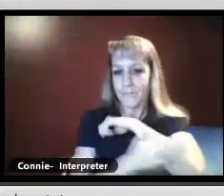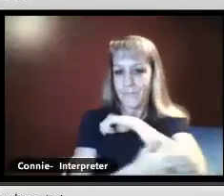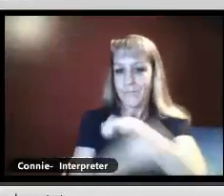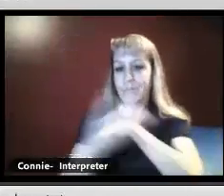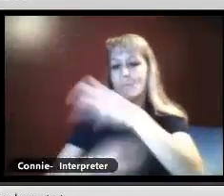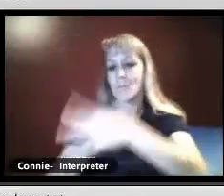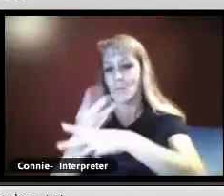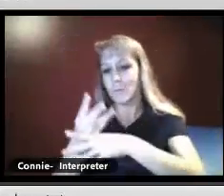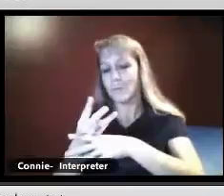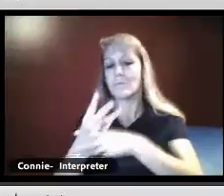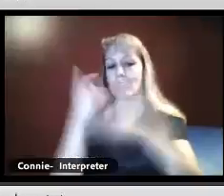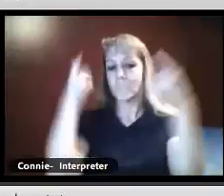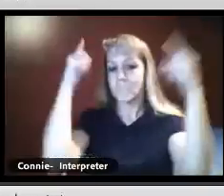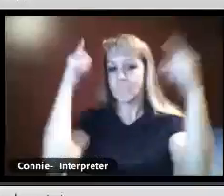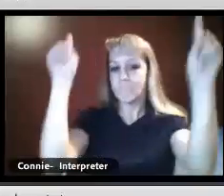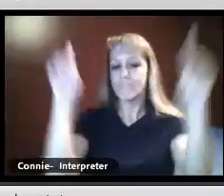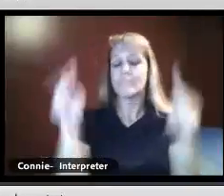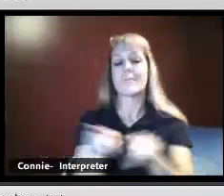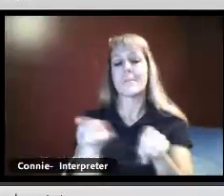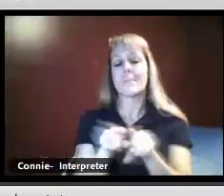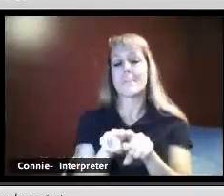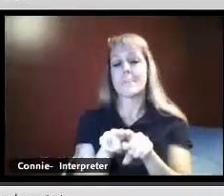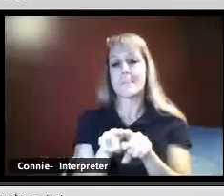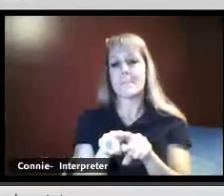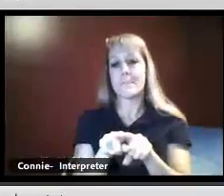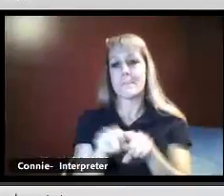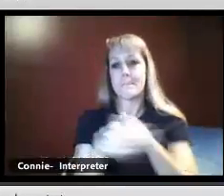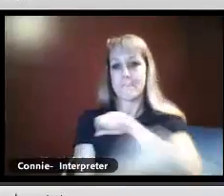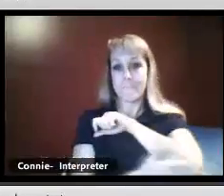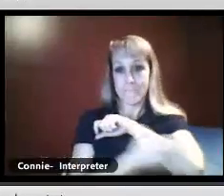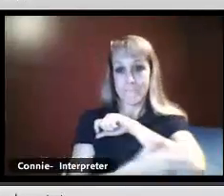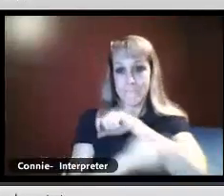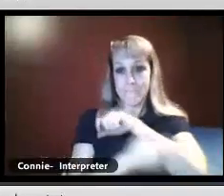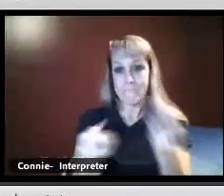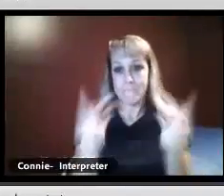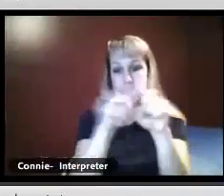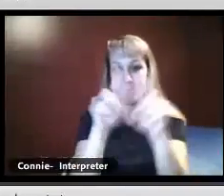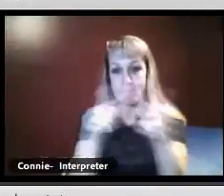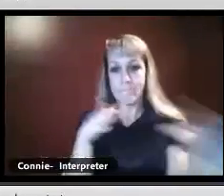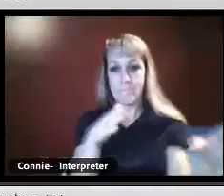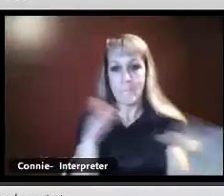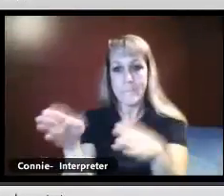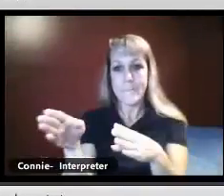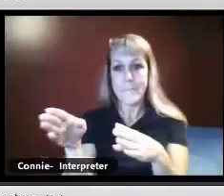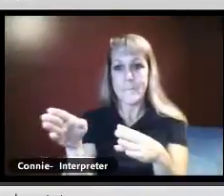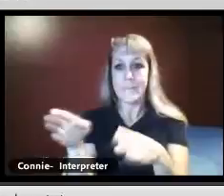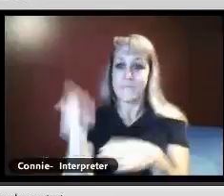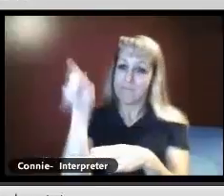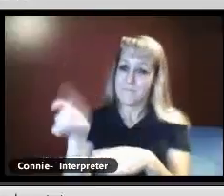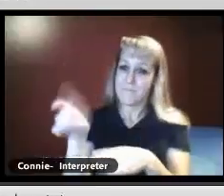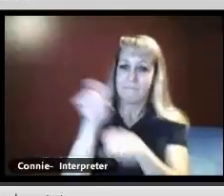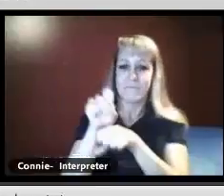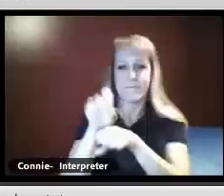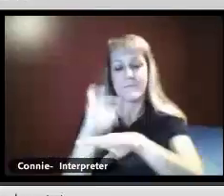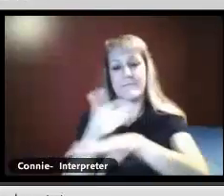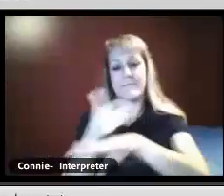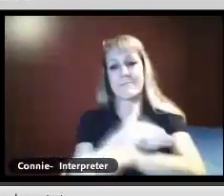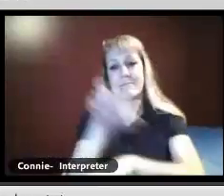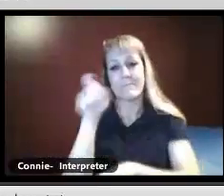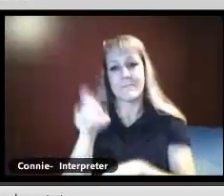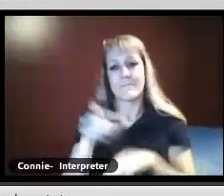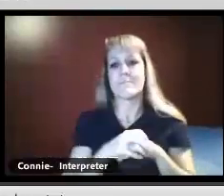also as areas in which our country in many ways has a lot of work to do. And so an